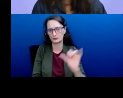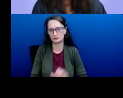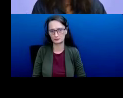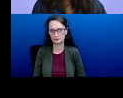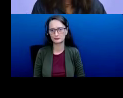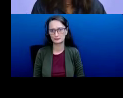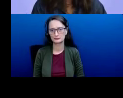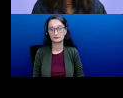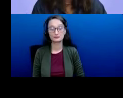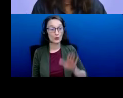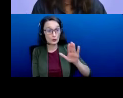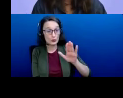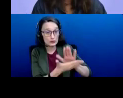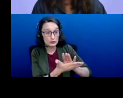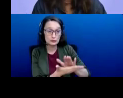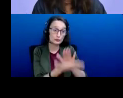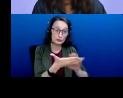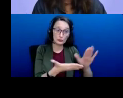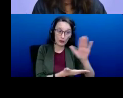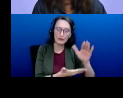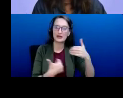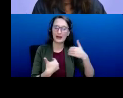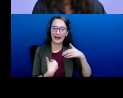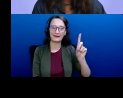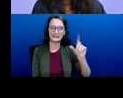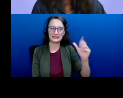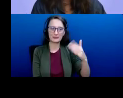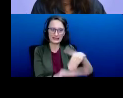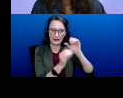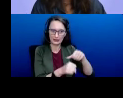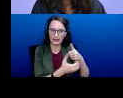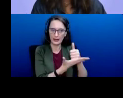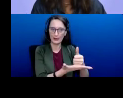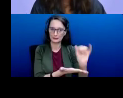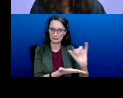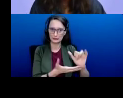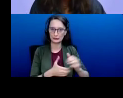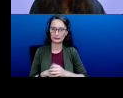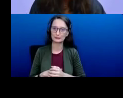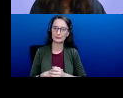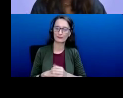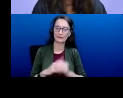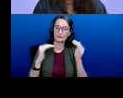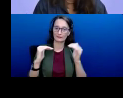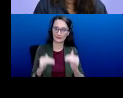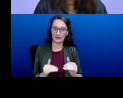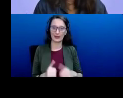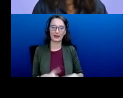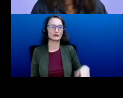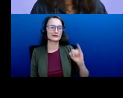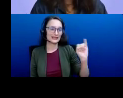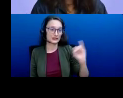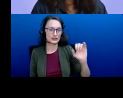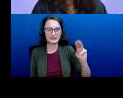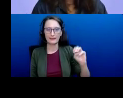Your school or college has a disability center that can assist. And then your Medicaid and Medicare,